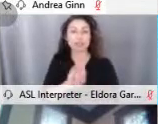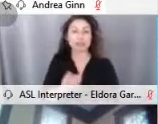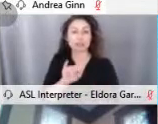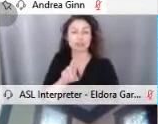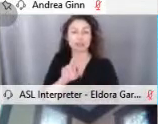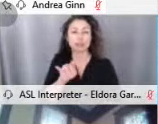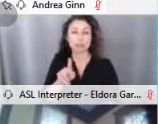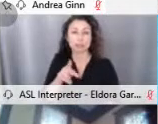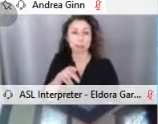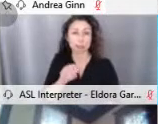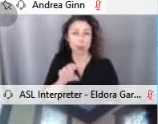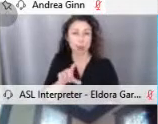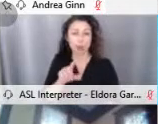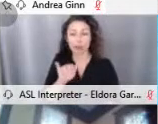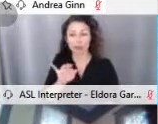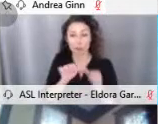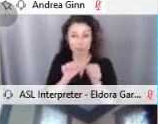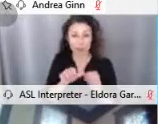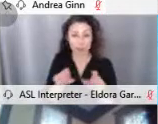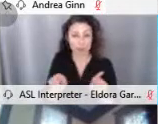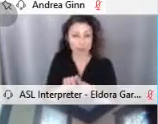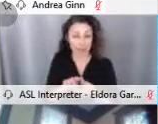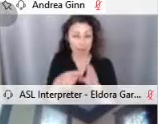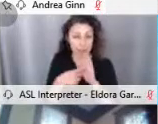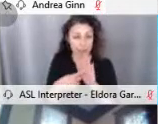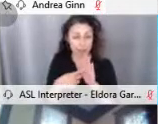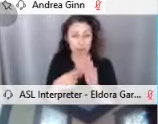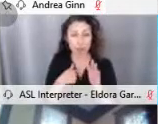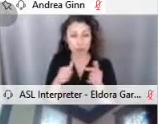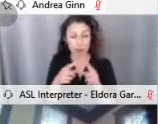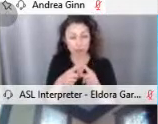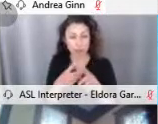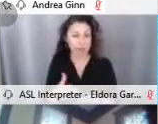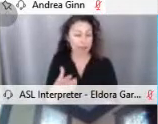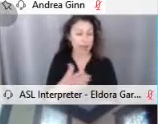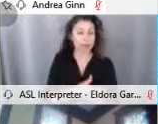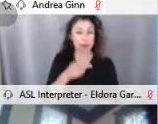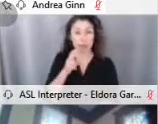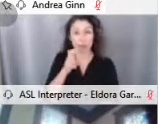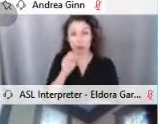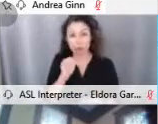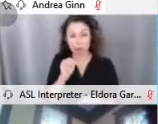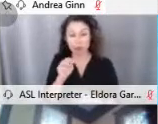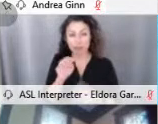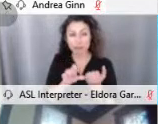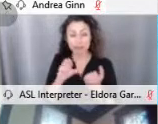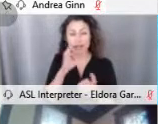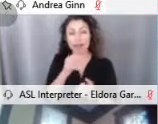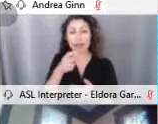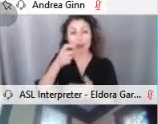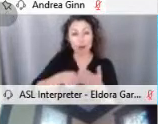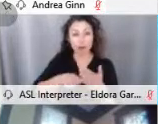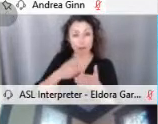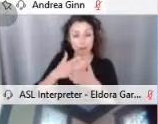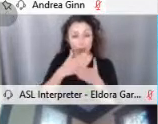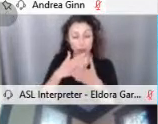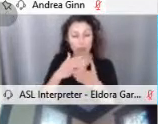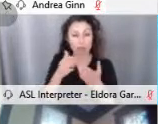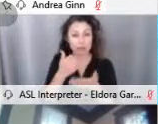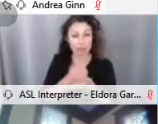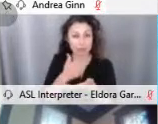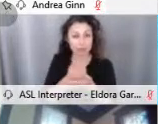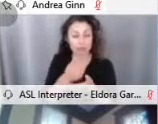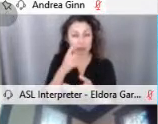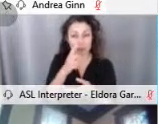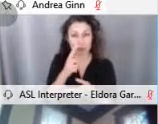if we're continuing with the same example of saying we're going to enhance premium assistance and cost sharing assistance in New Mexico at the